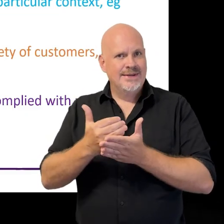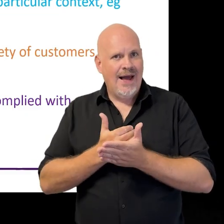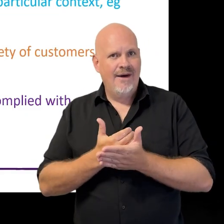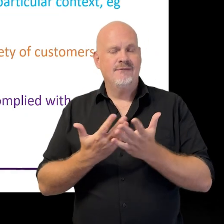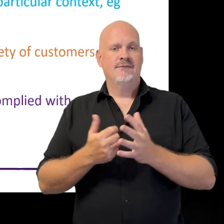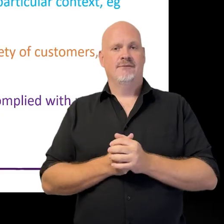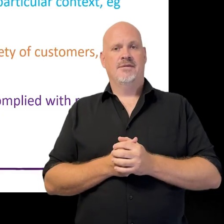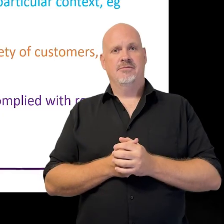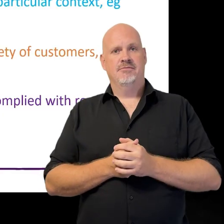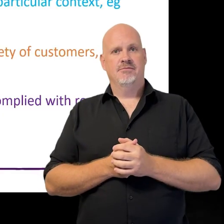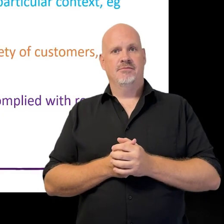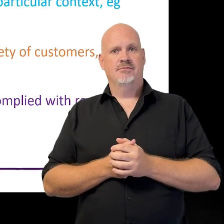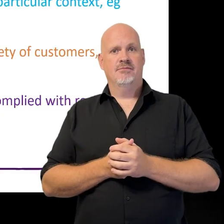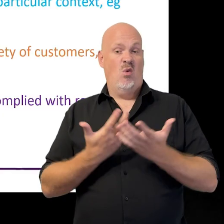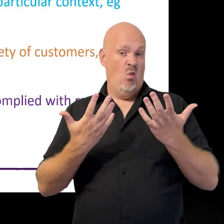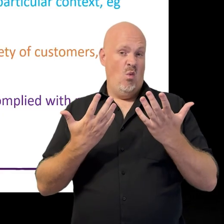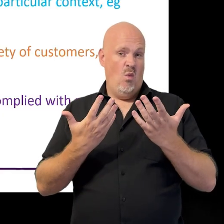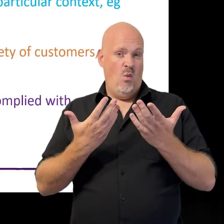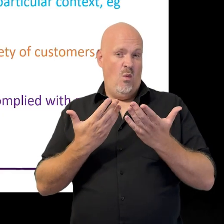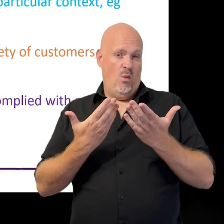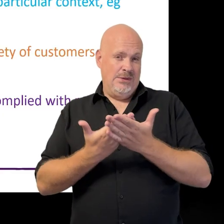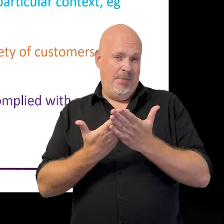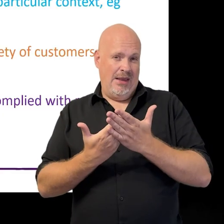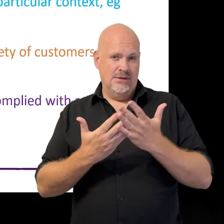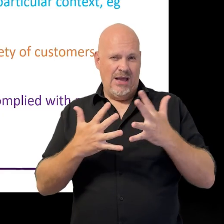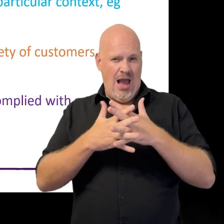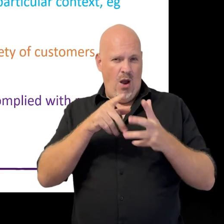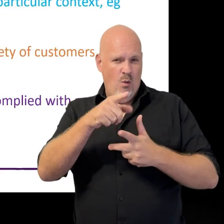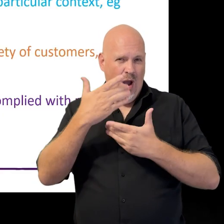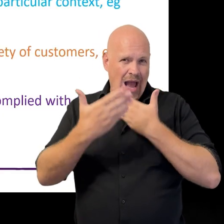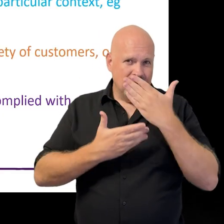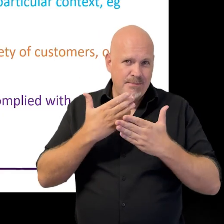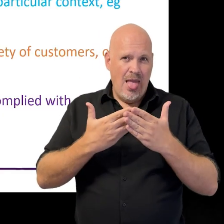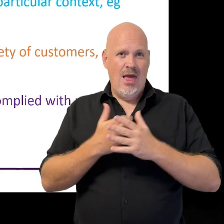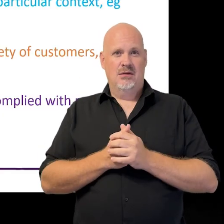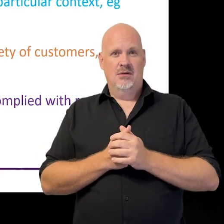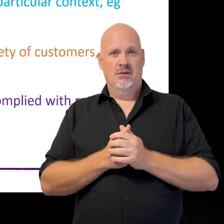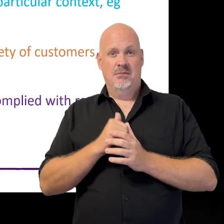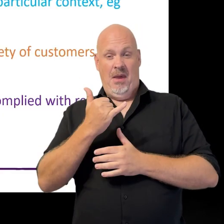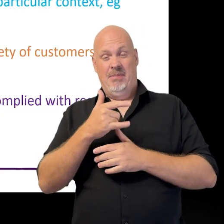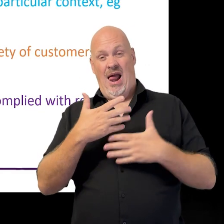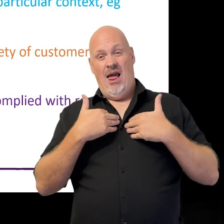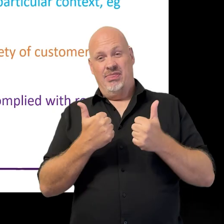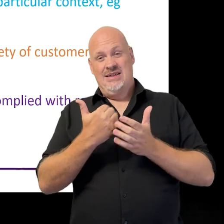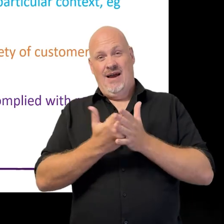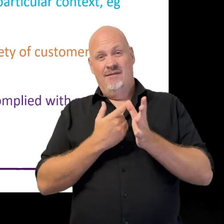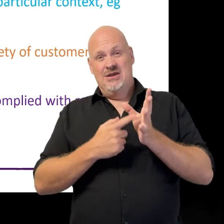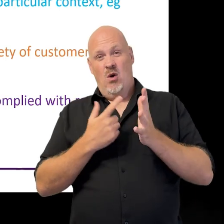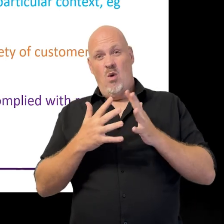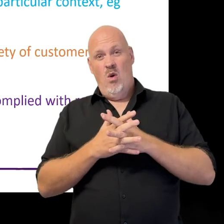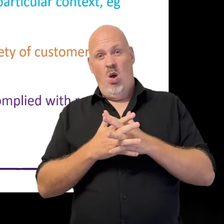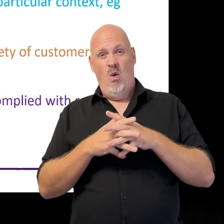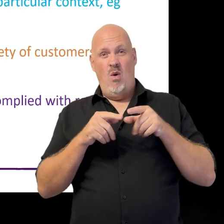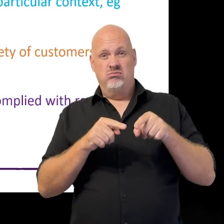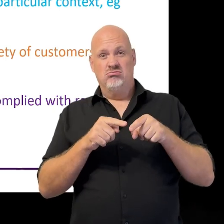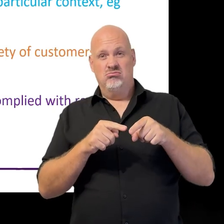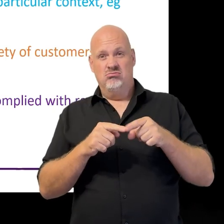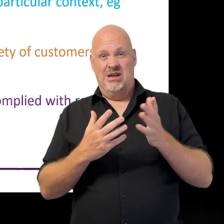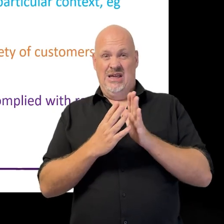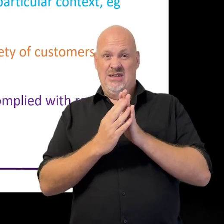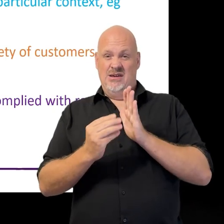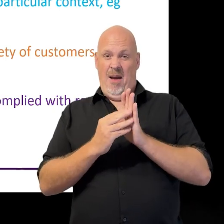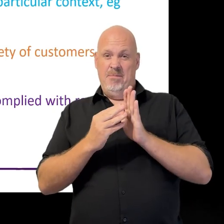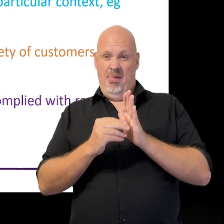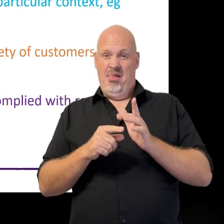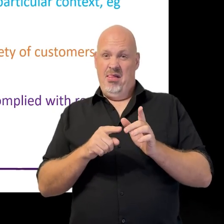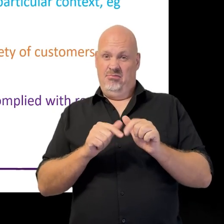in a recruitment context, a recruitment initiative. It might have been in the way you shared an opportunity with other people, that you